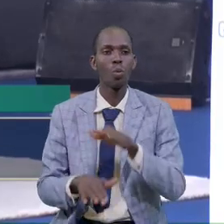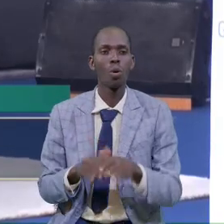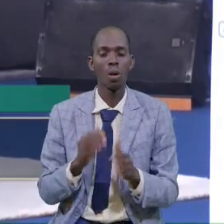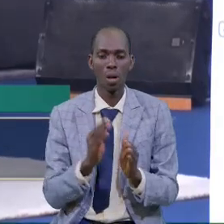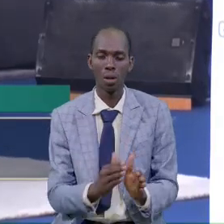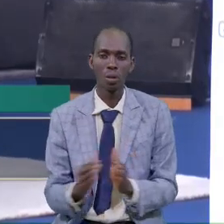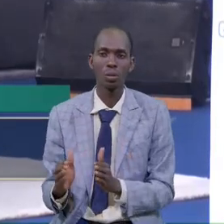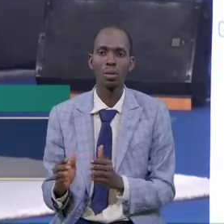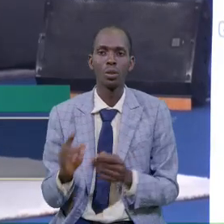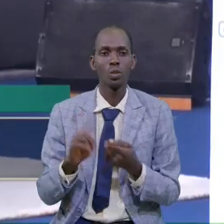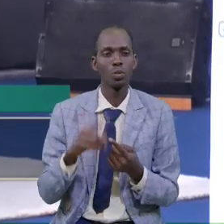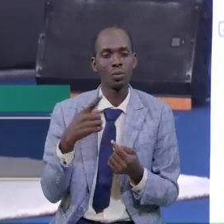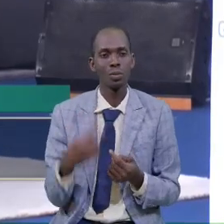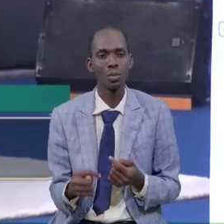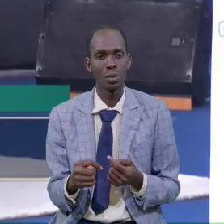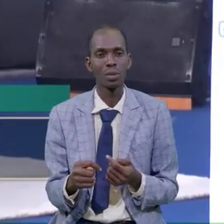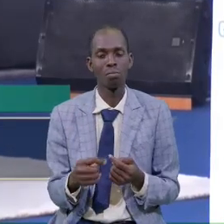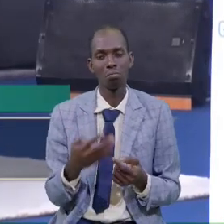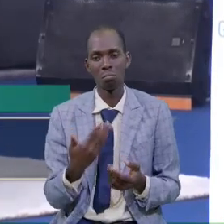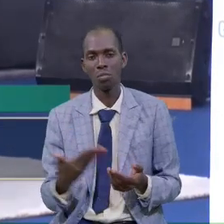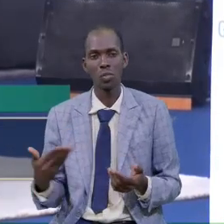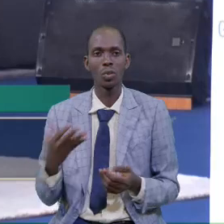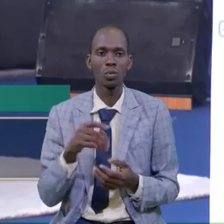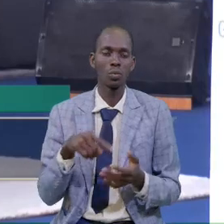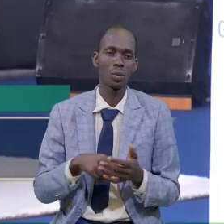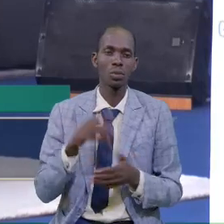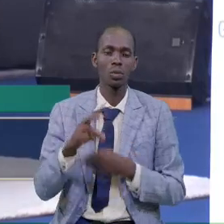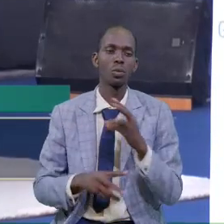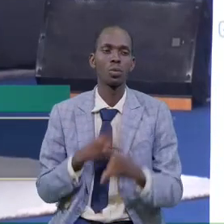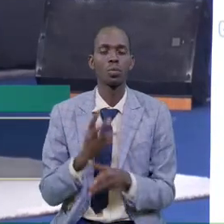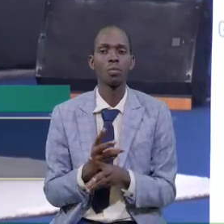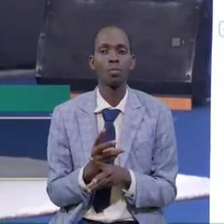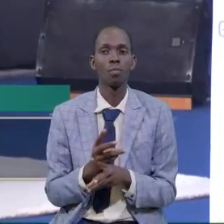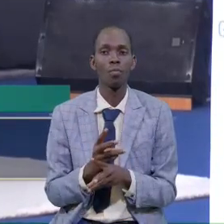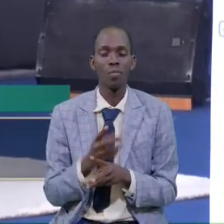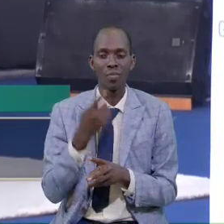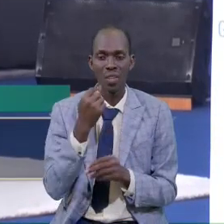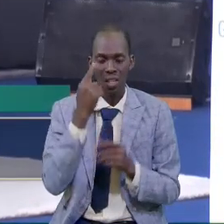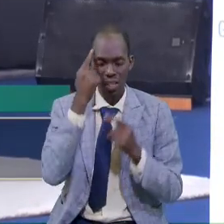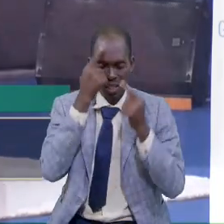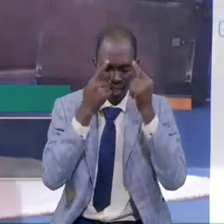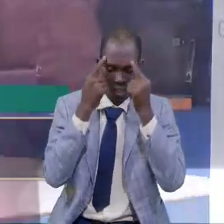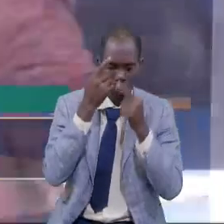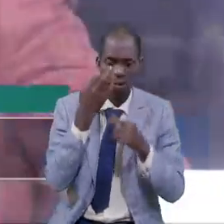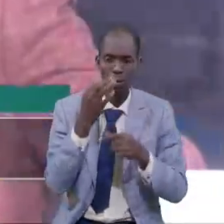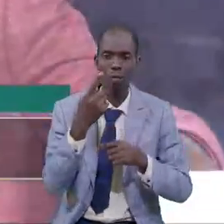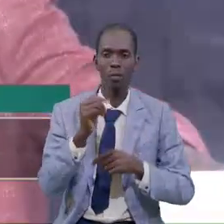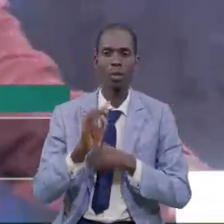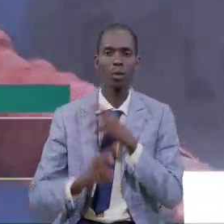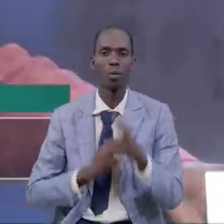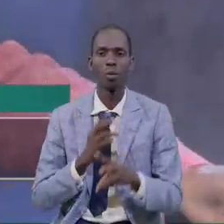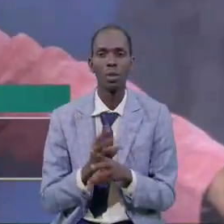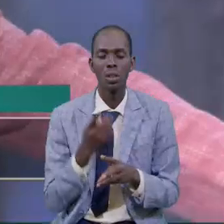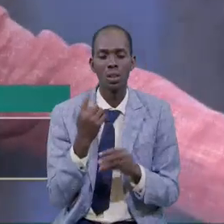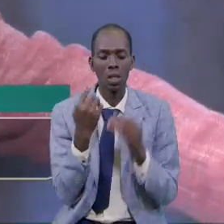the course of this world, the thinking of the world, the limitations of